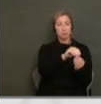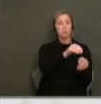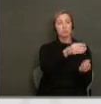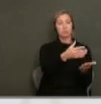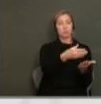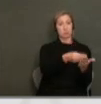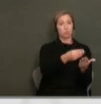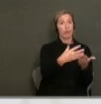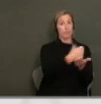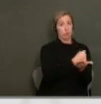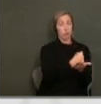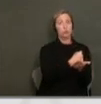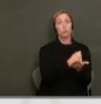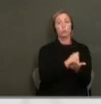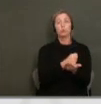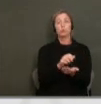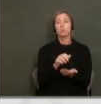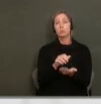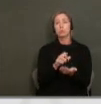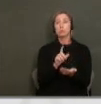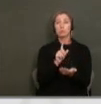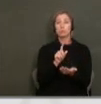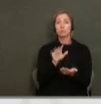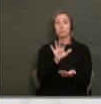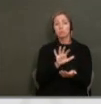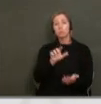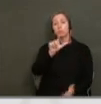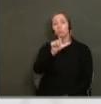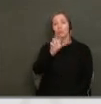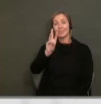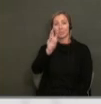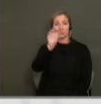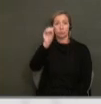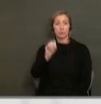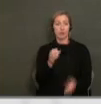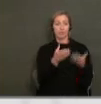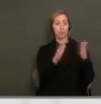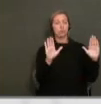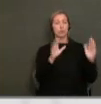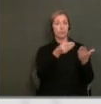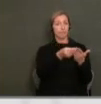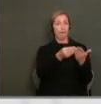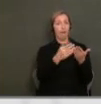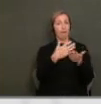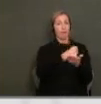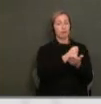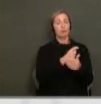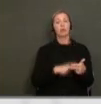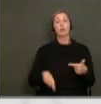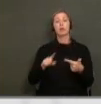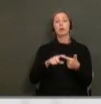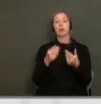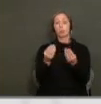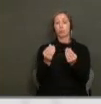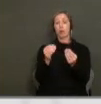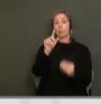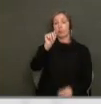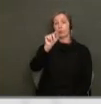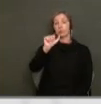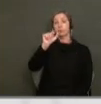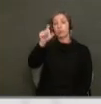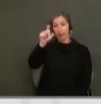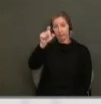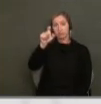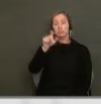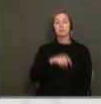CPS. So that makes up about 26% of our general fund budget. Property taxes is another large component